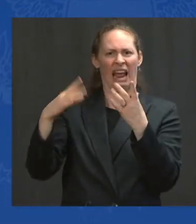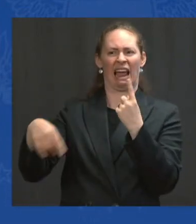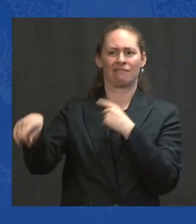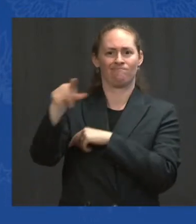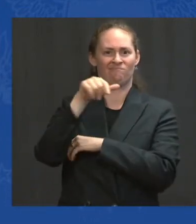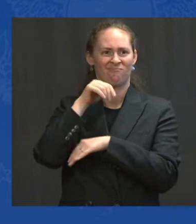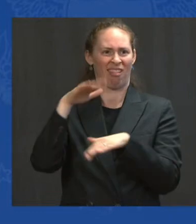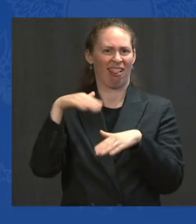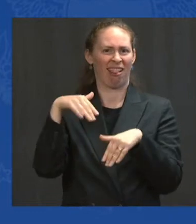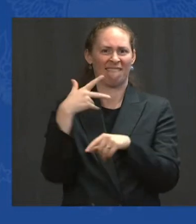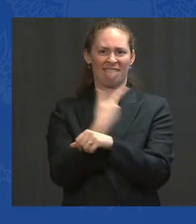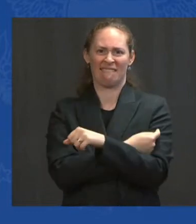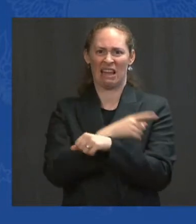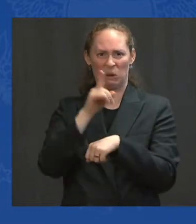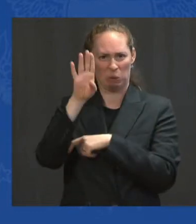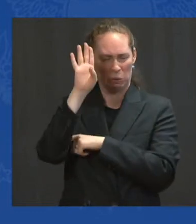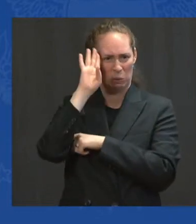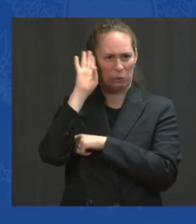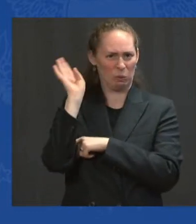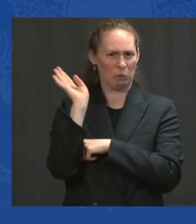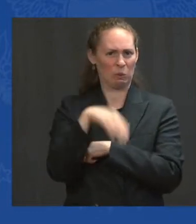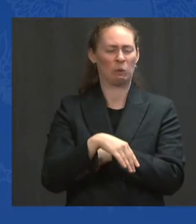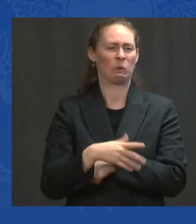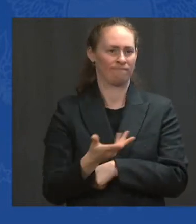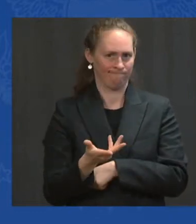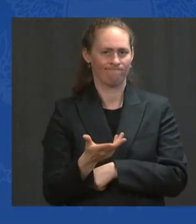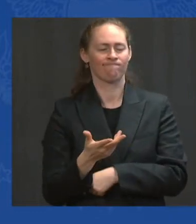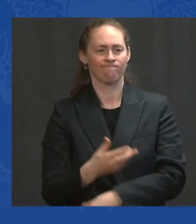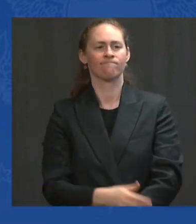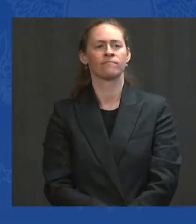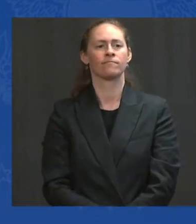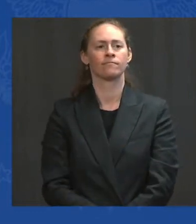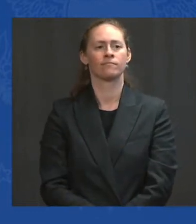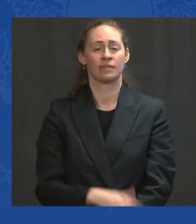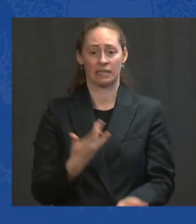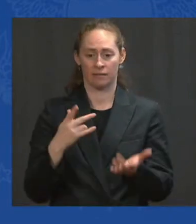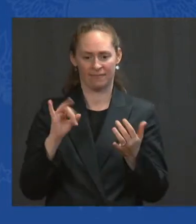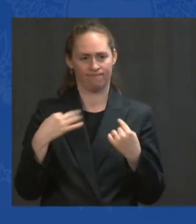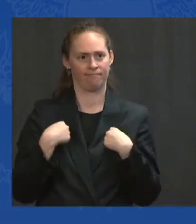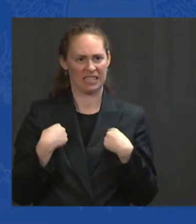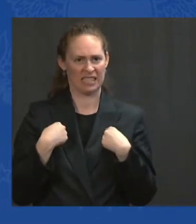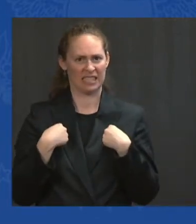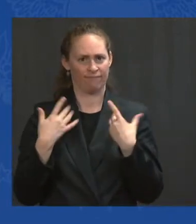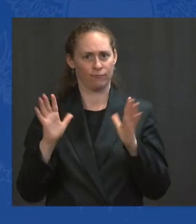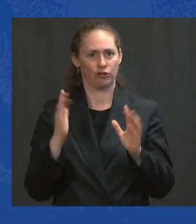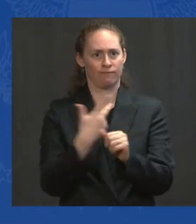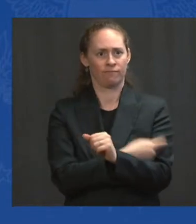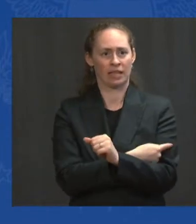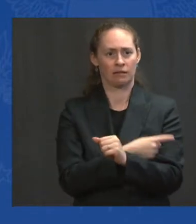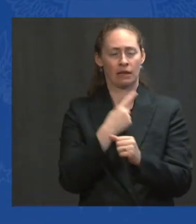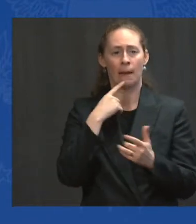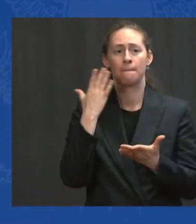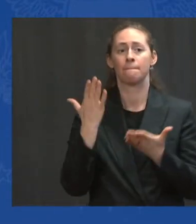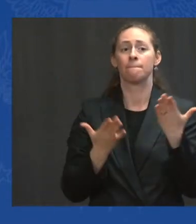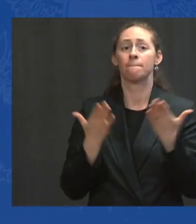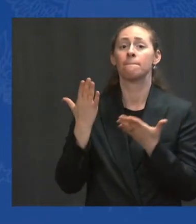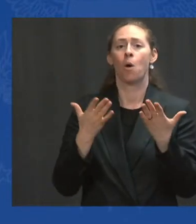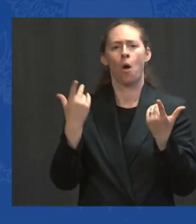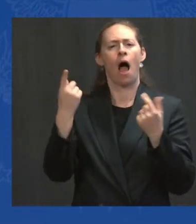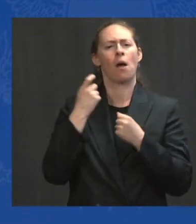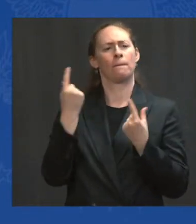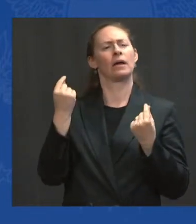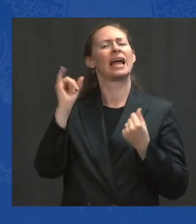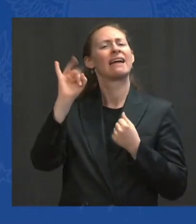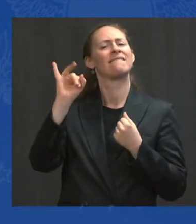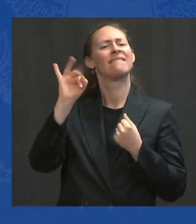of vaccine, what you might do, and I underscored might, and that is the discretion that